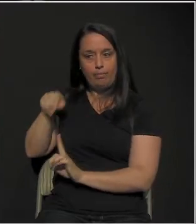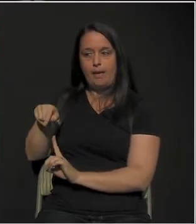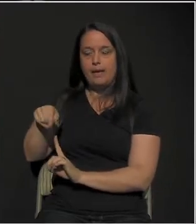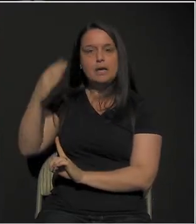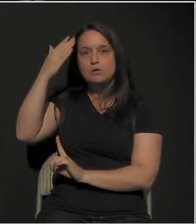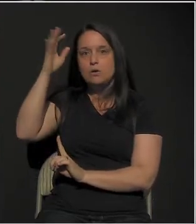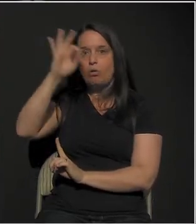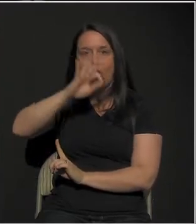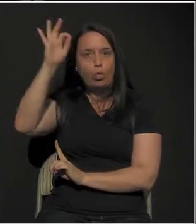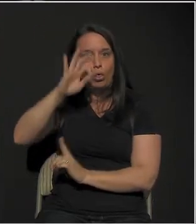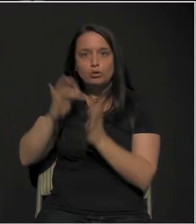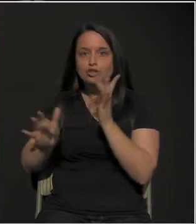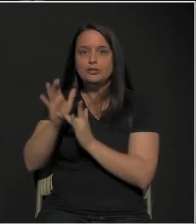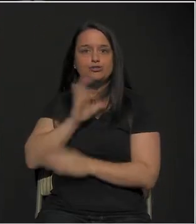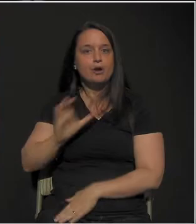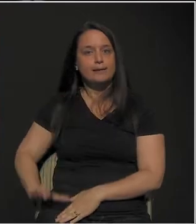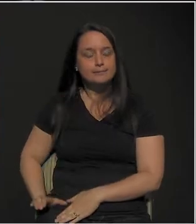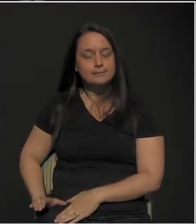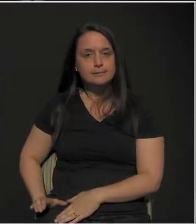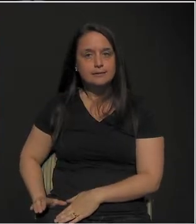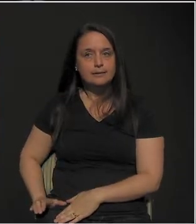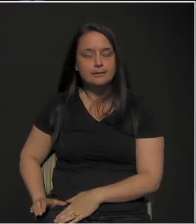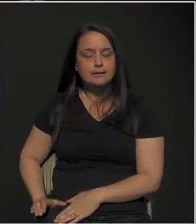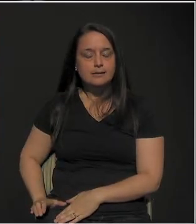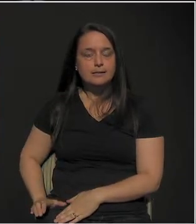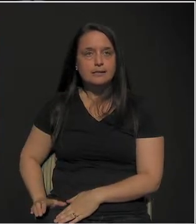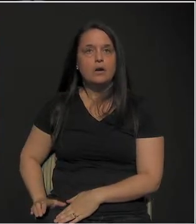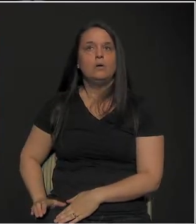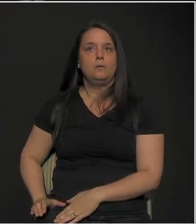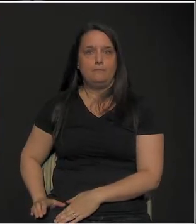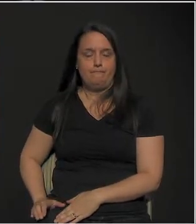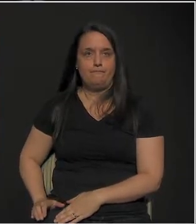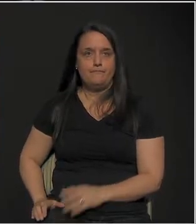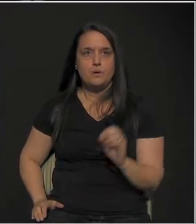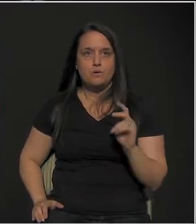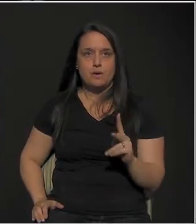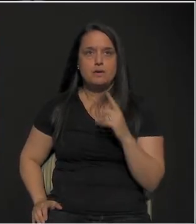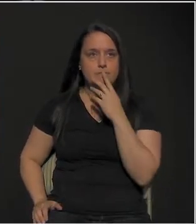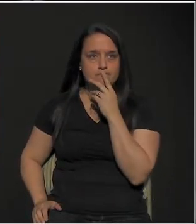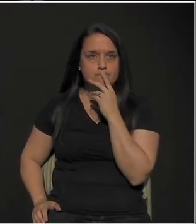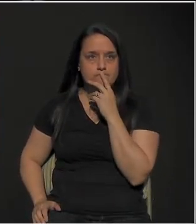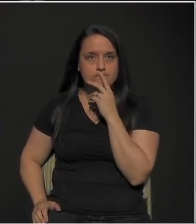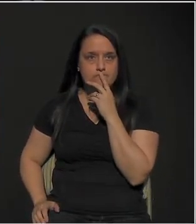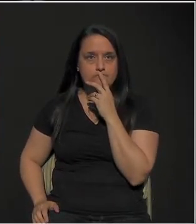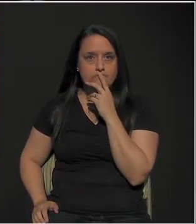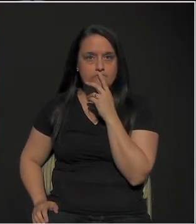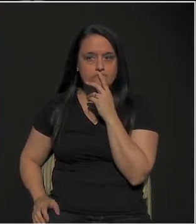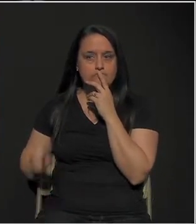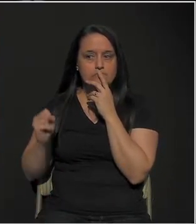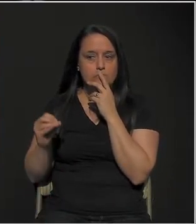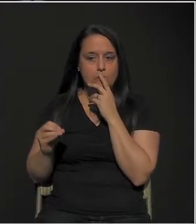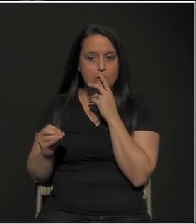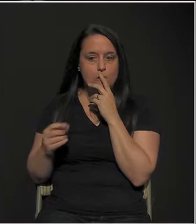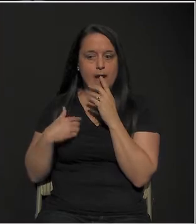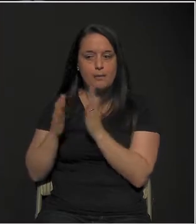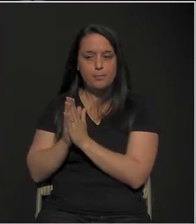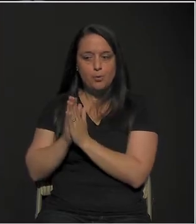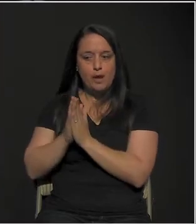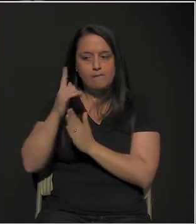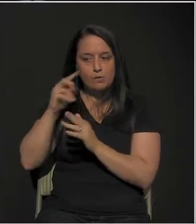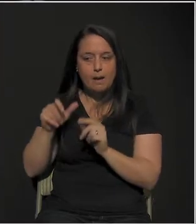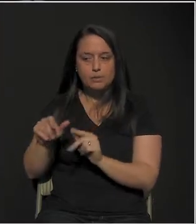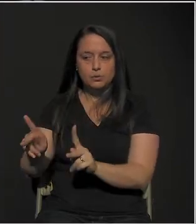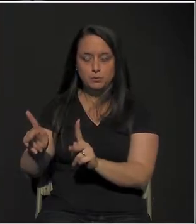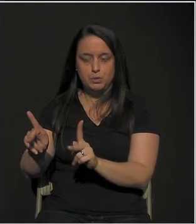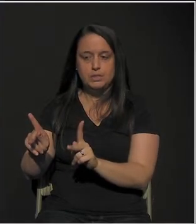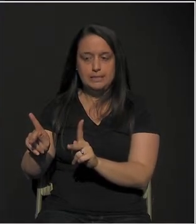as their Lord and Savior and aren't living for him. Okay? And so I pray for the